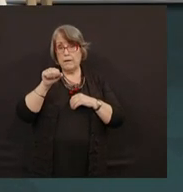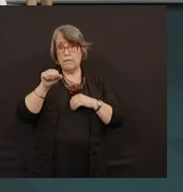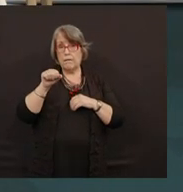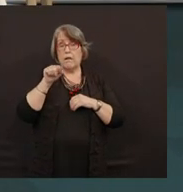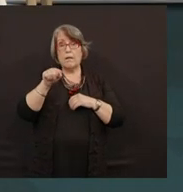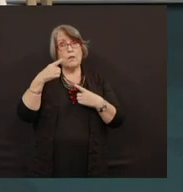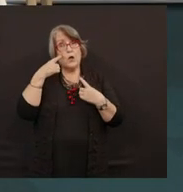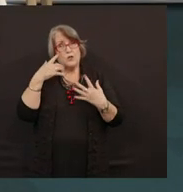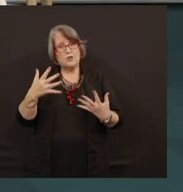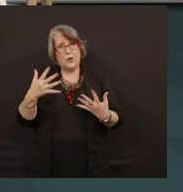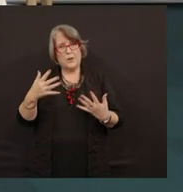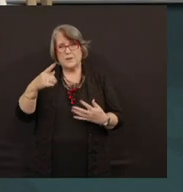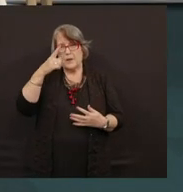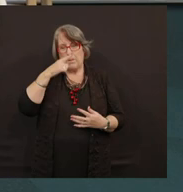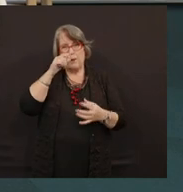to the